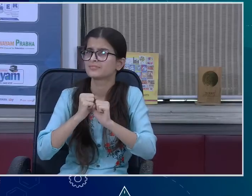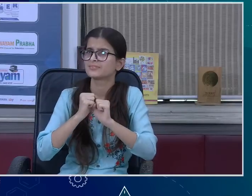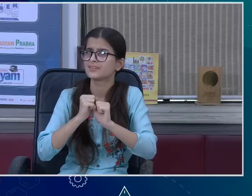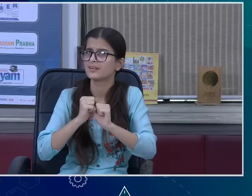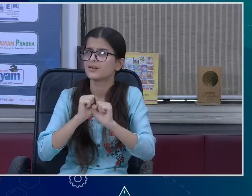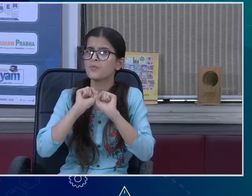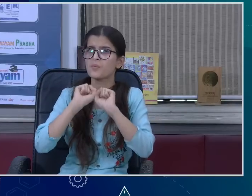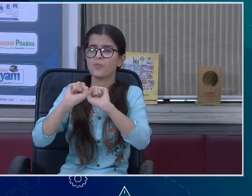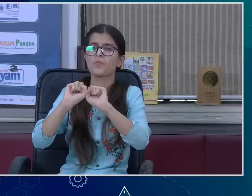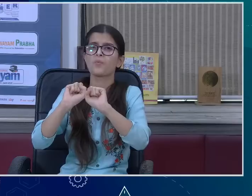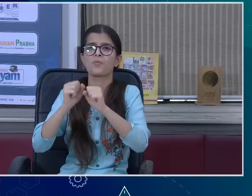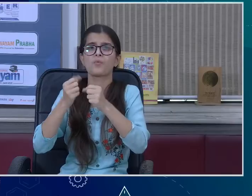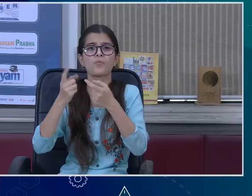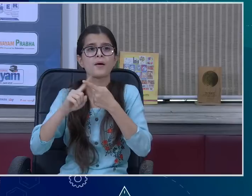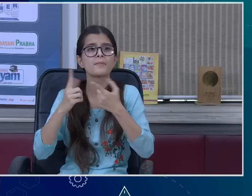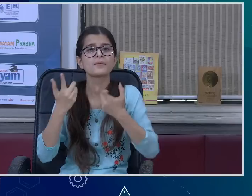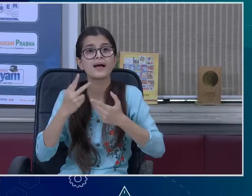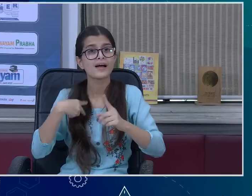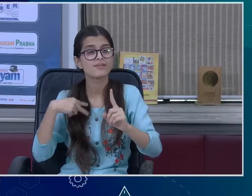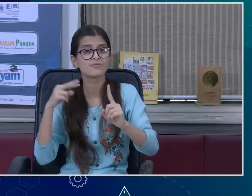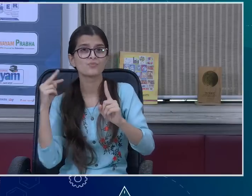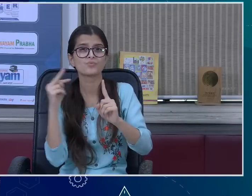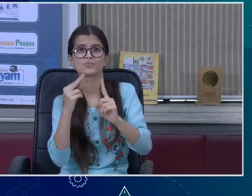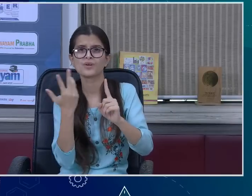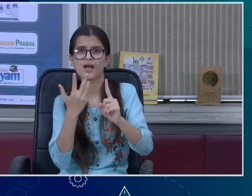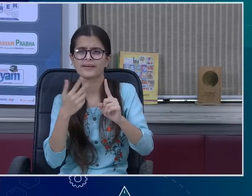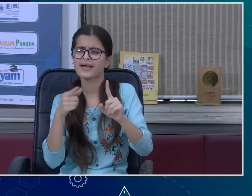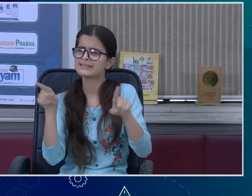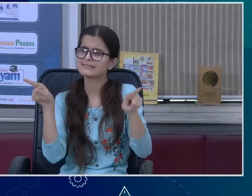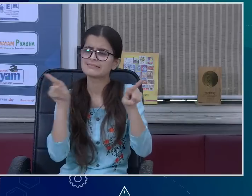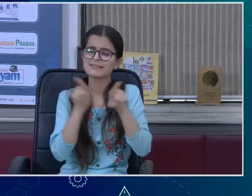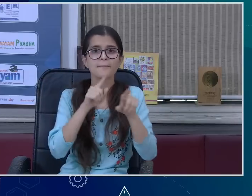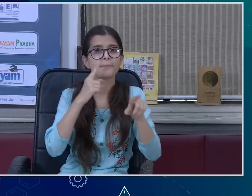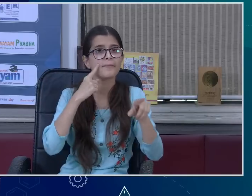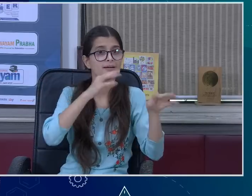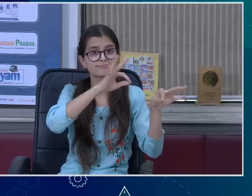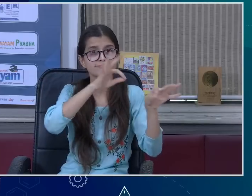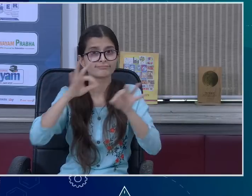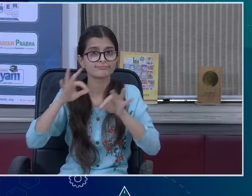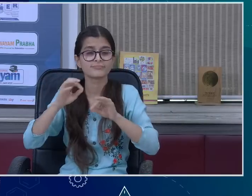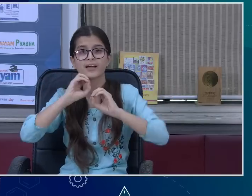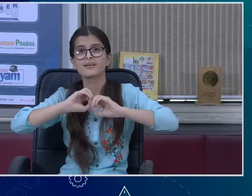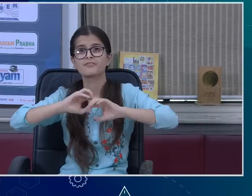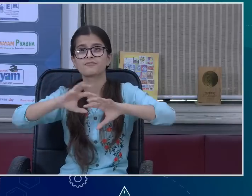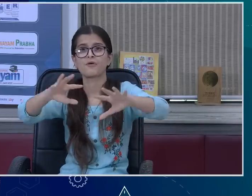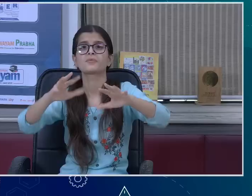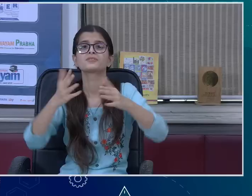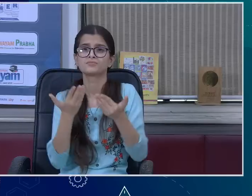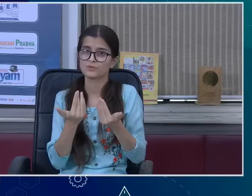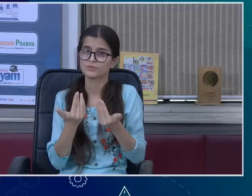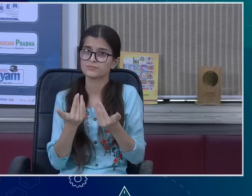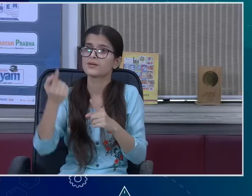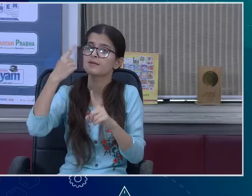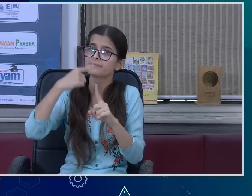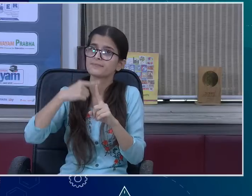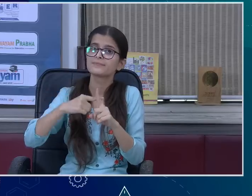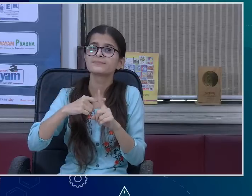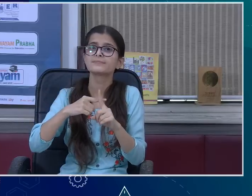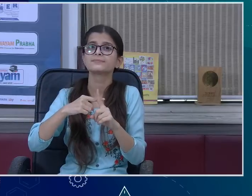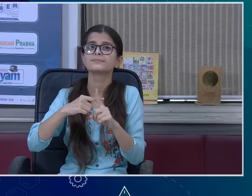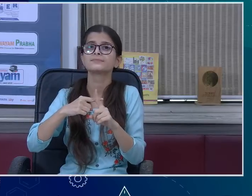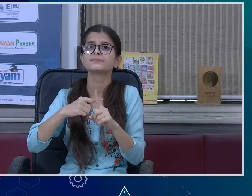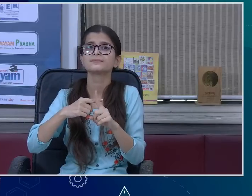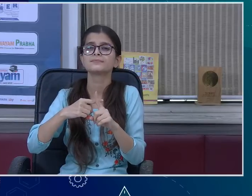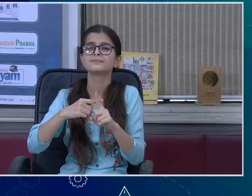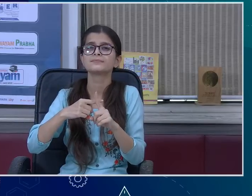what you have to do, you have to present the same information again and again. what you show for a smaller